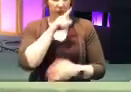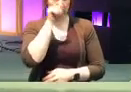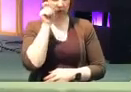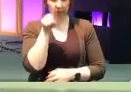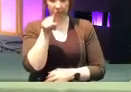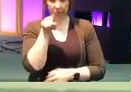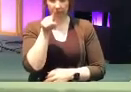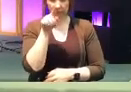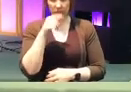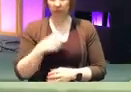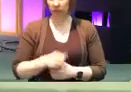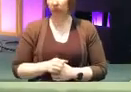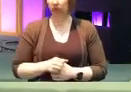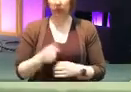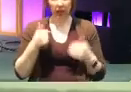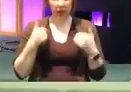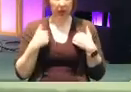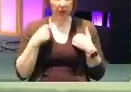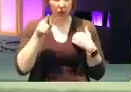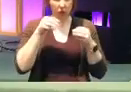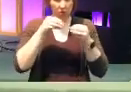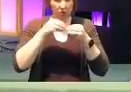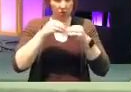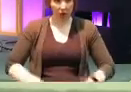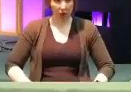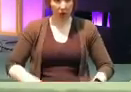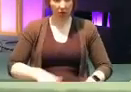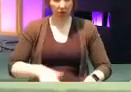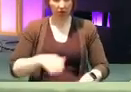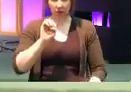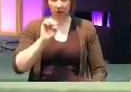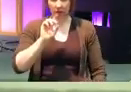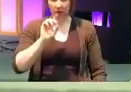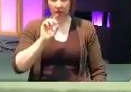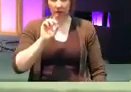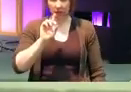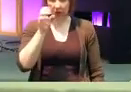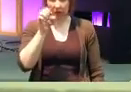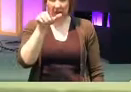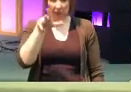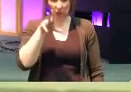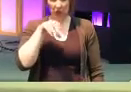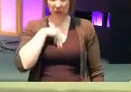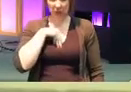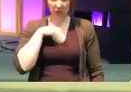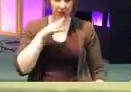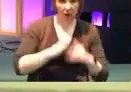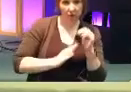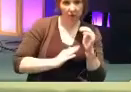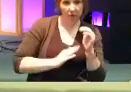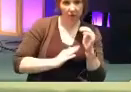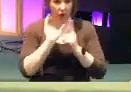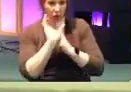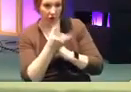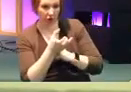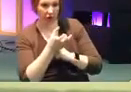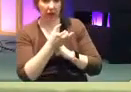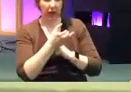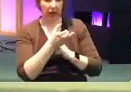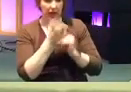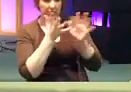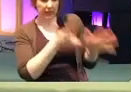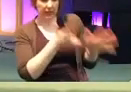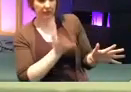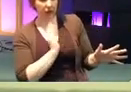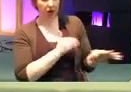we lost the edge? Have we embraced comfort and culture and abandoned our call